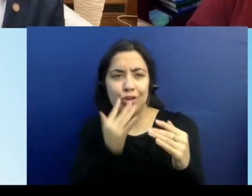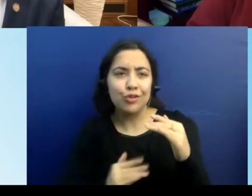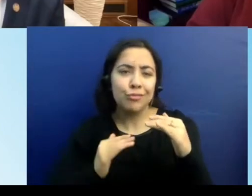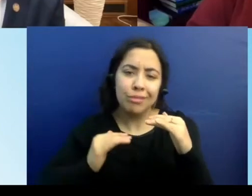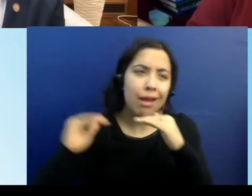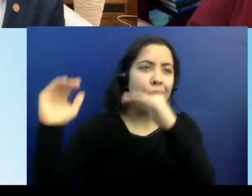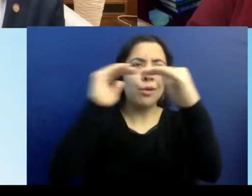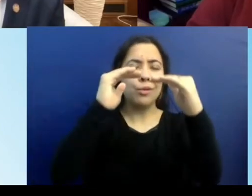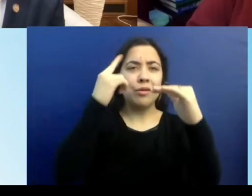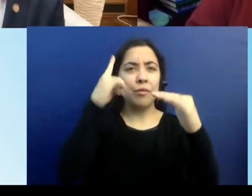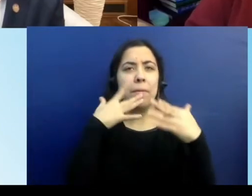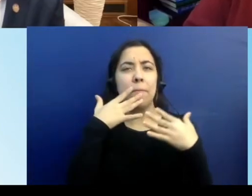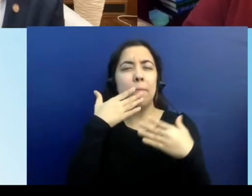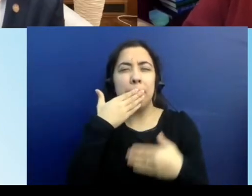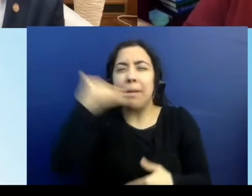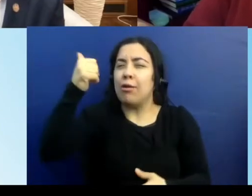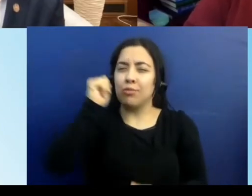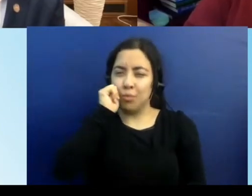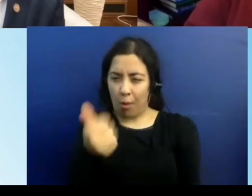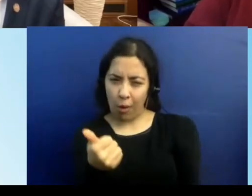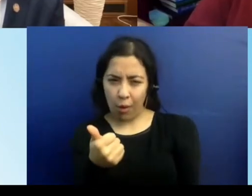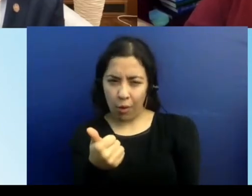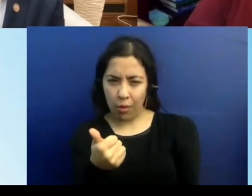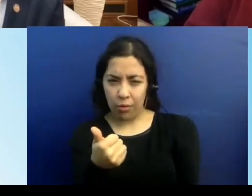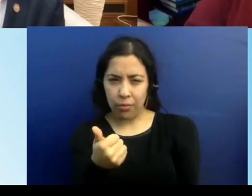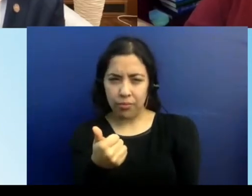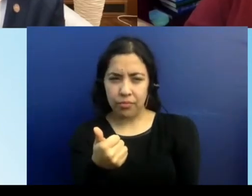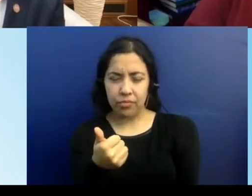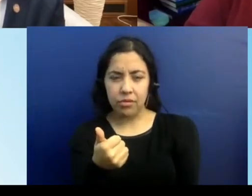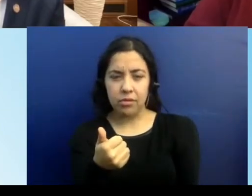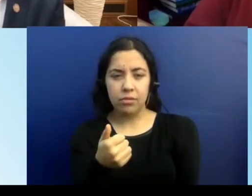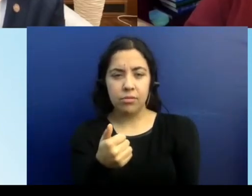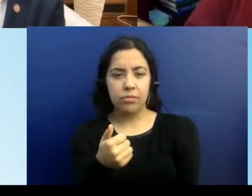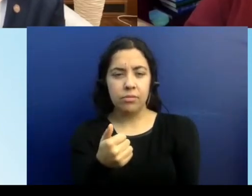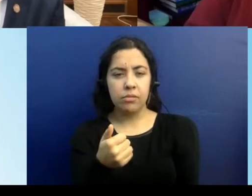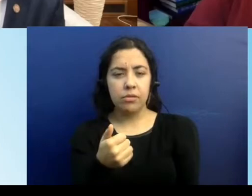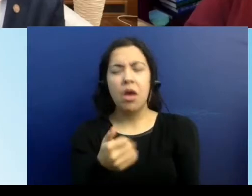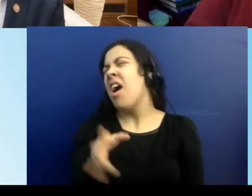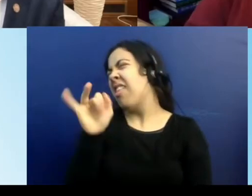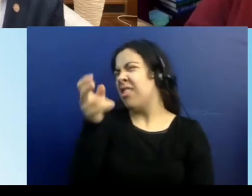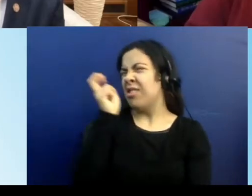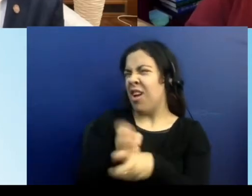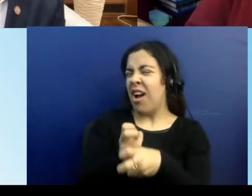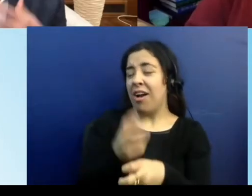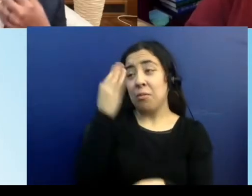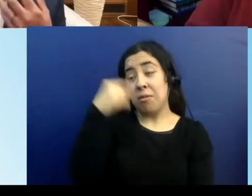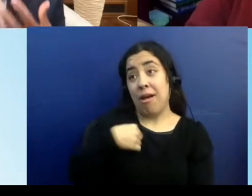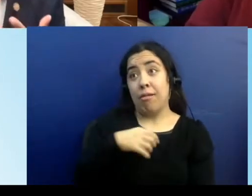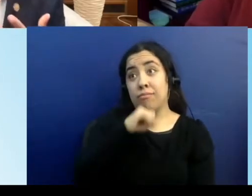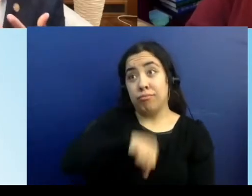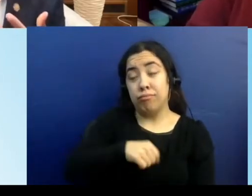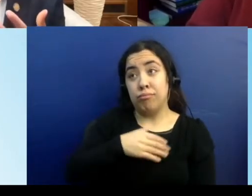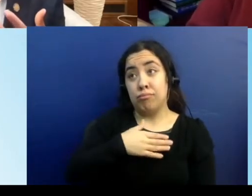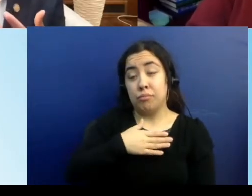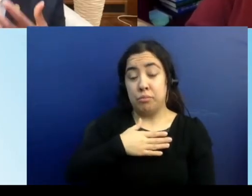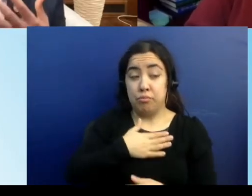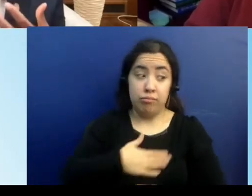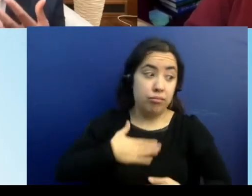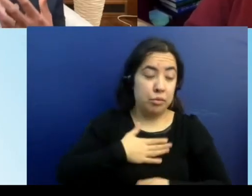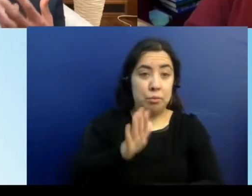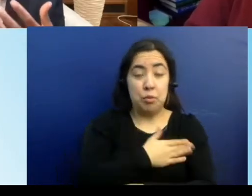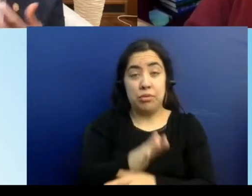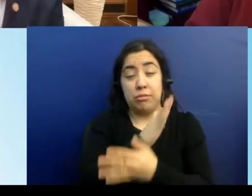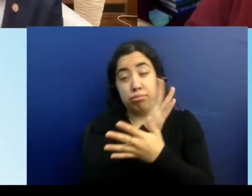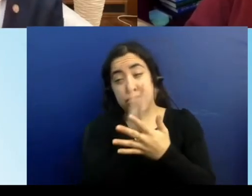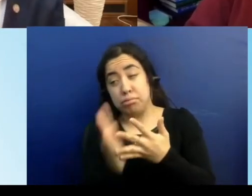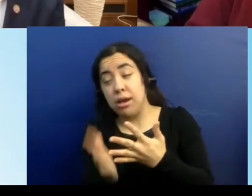Well, that was a hard one for me, mostly because I'm a huge music fan, and I really do believe that songs